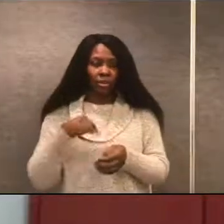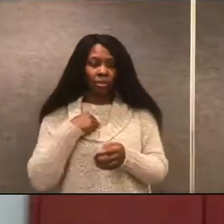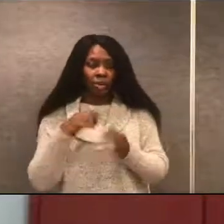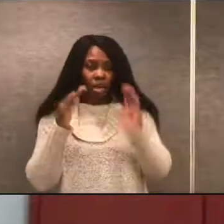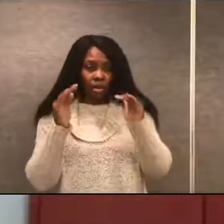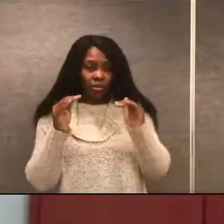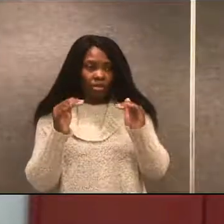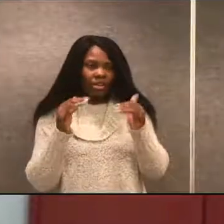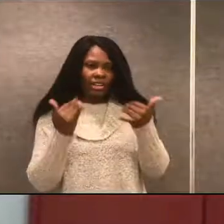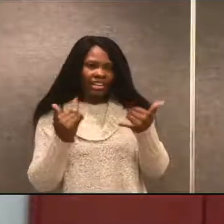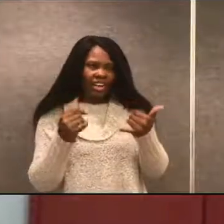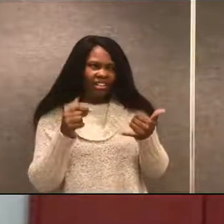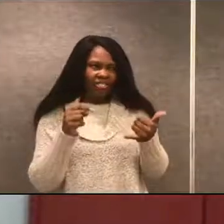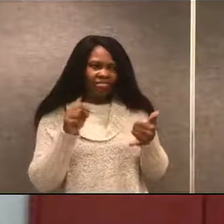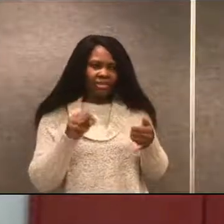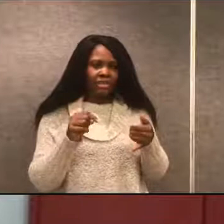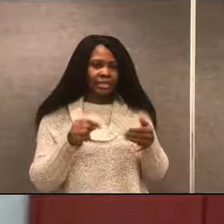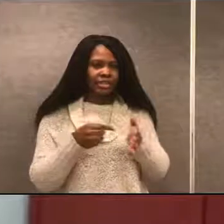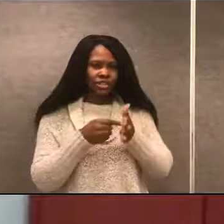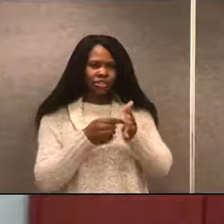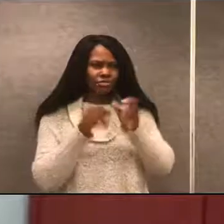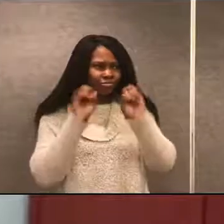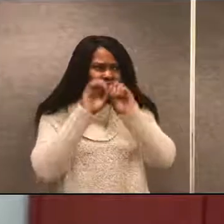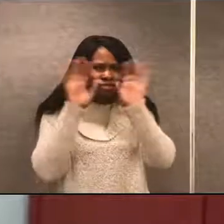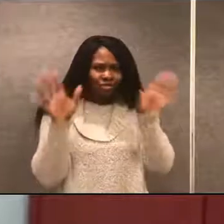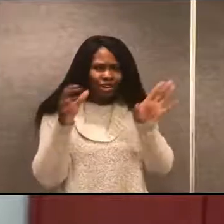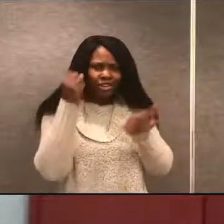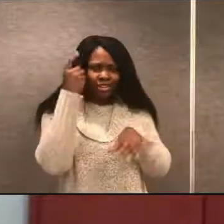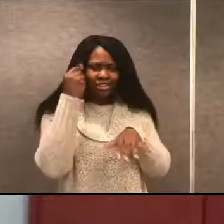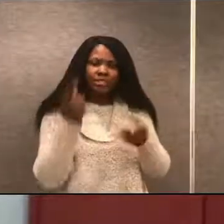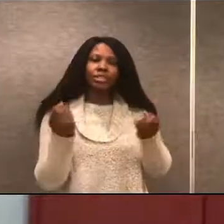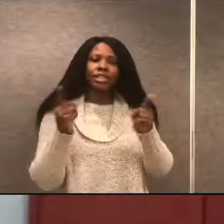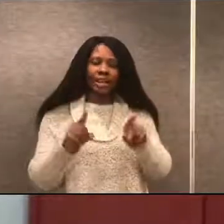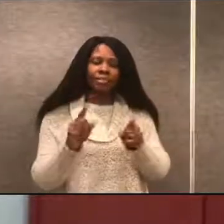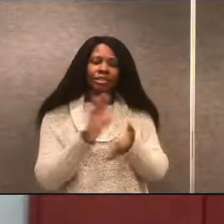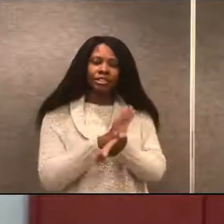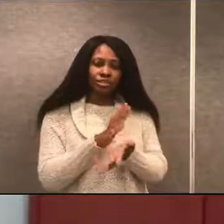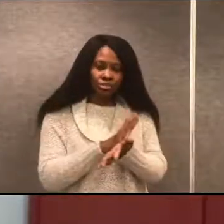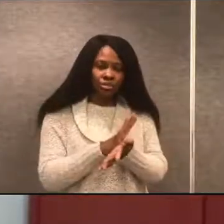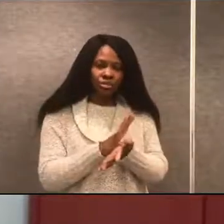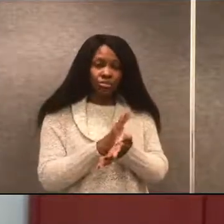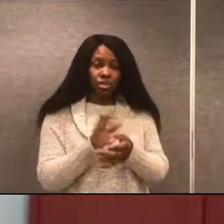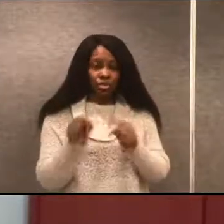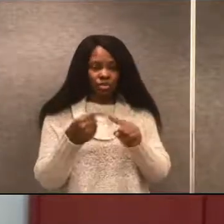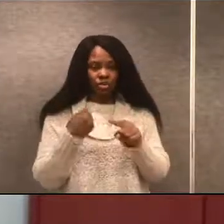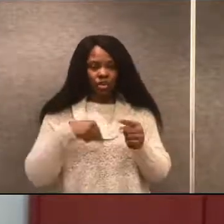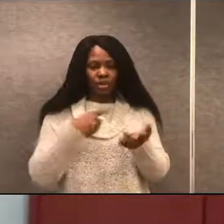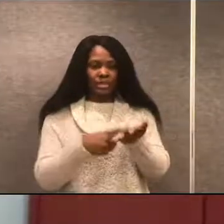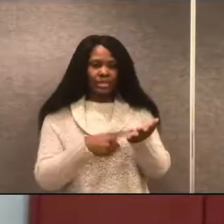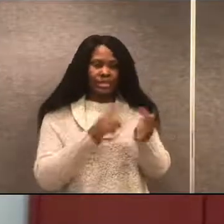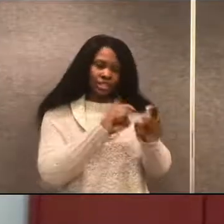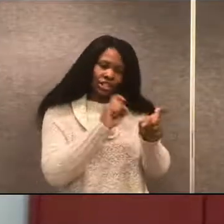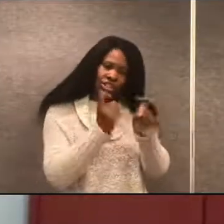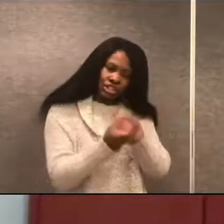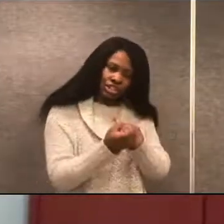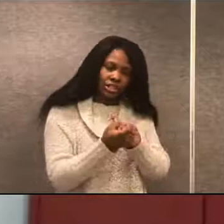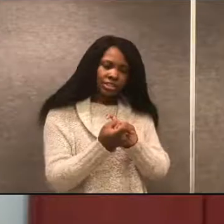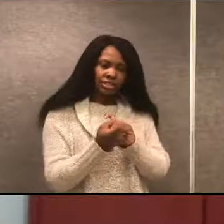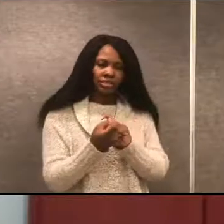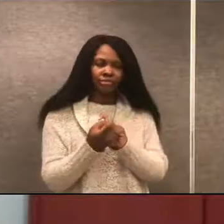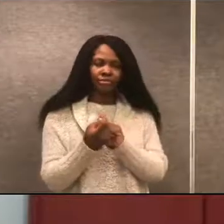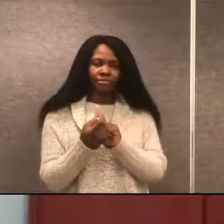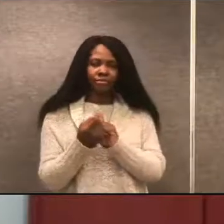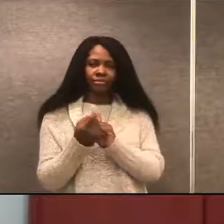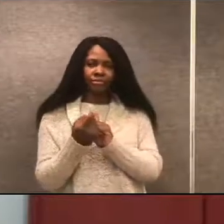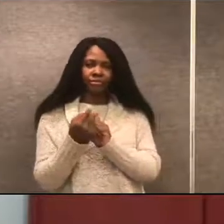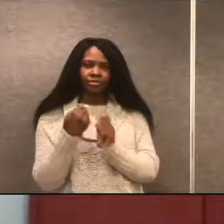to everything that's going on. You know, when we're talking about change, I find that with any type of change that